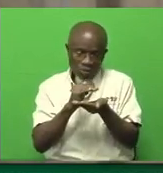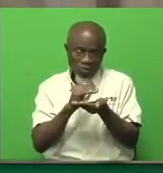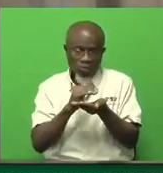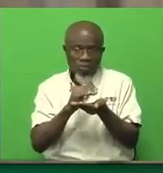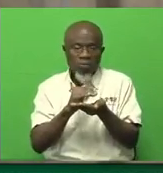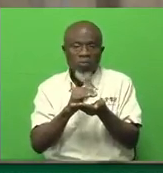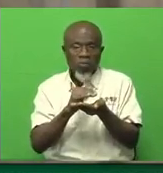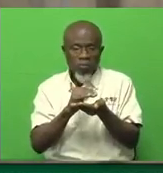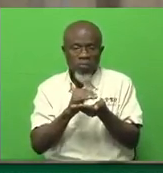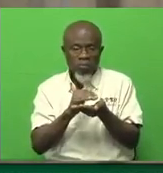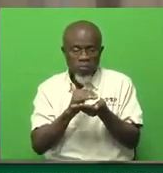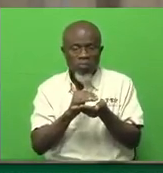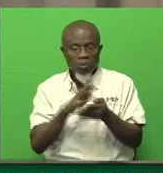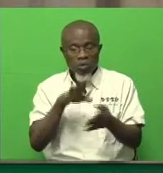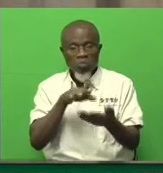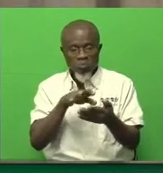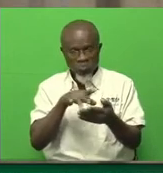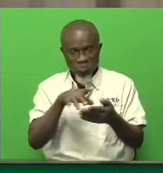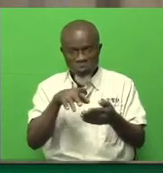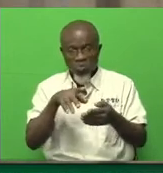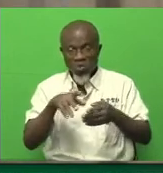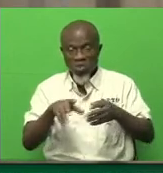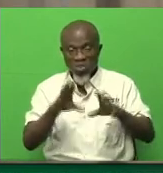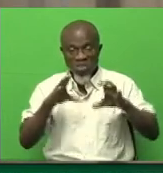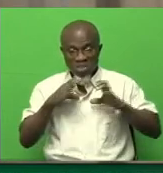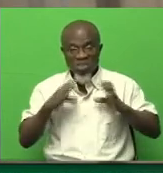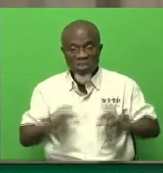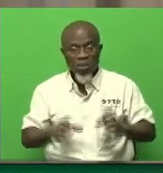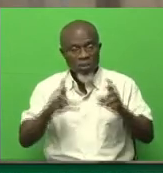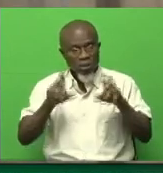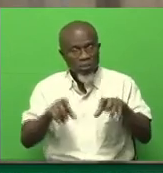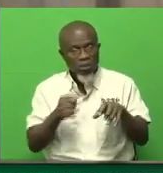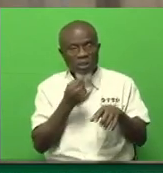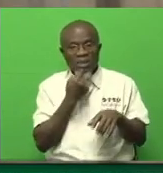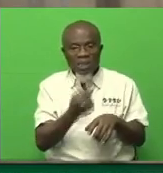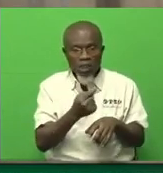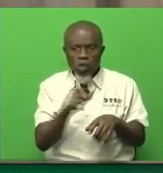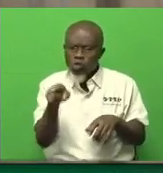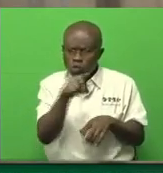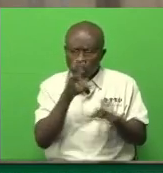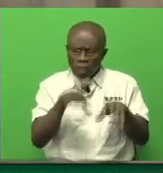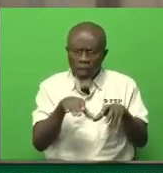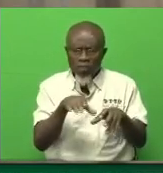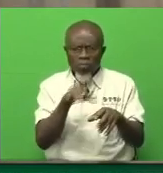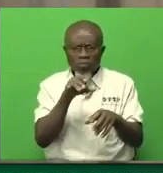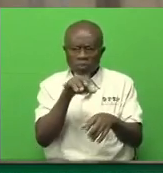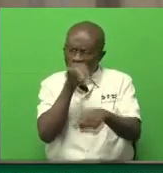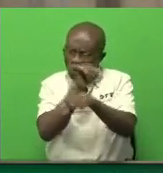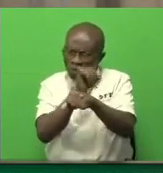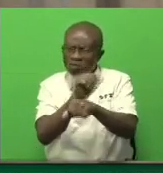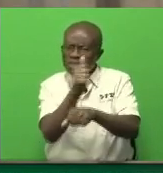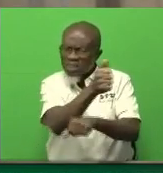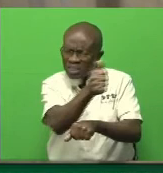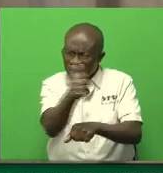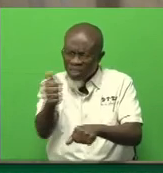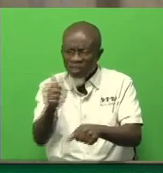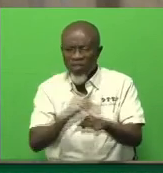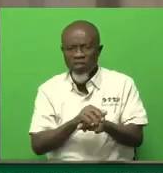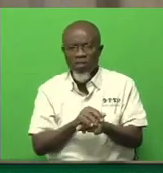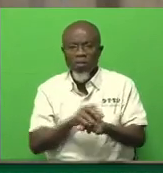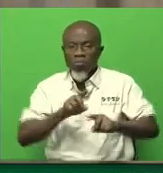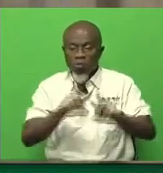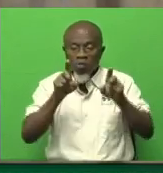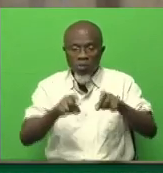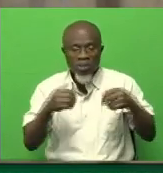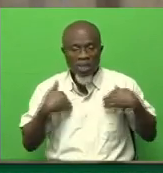that you can be entrepreneurs you can be innovators but not only just be told that but there must be incubiators with these types of developments and so